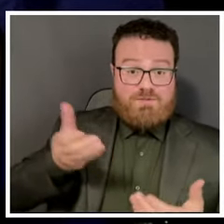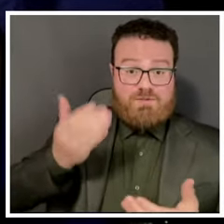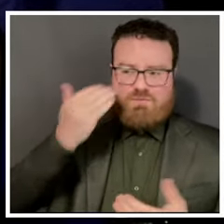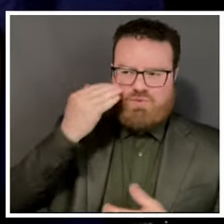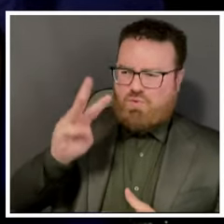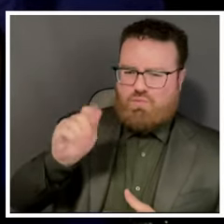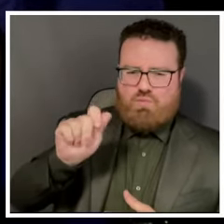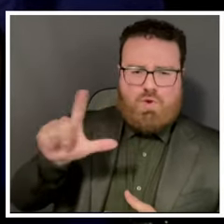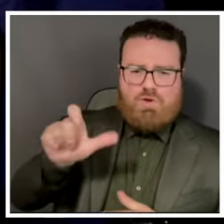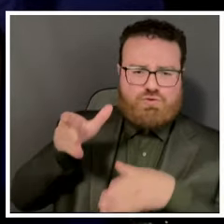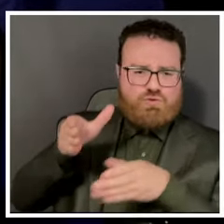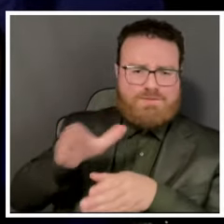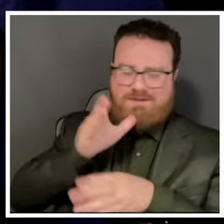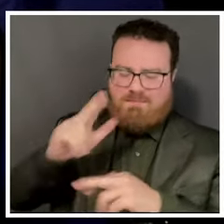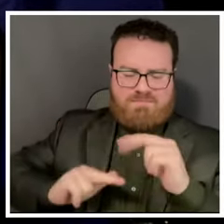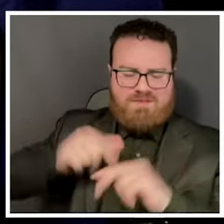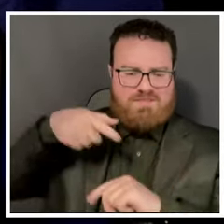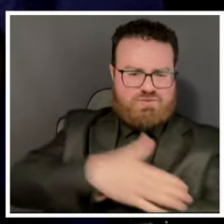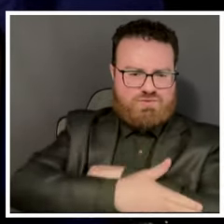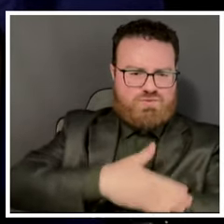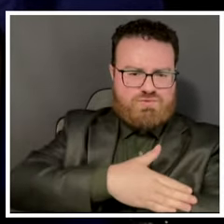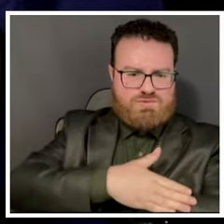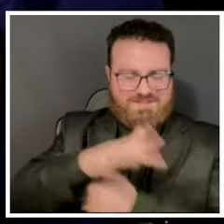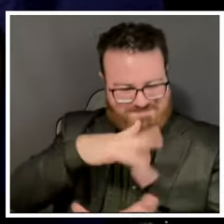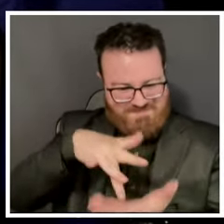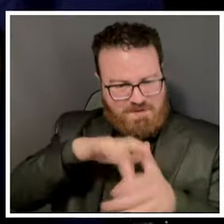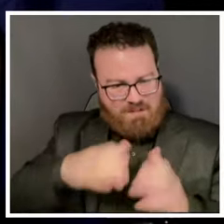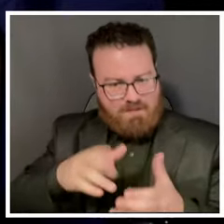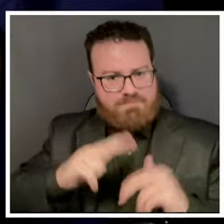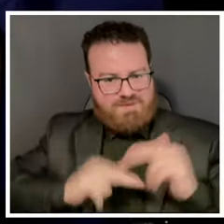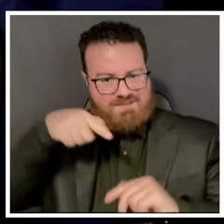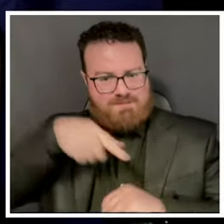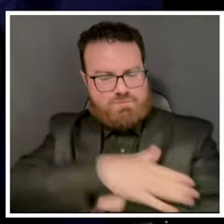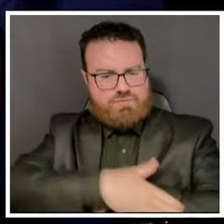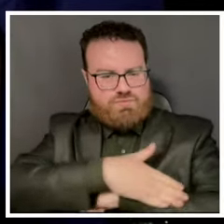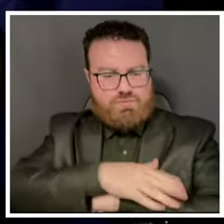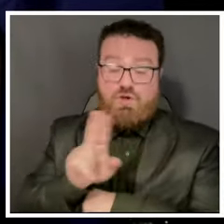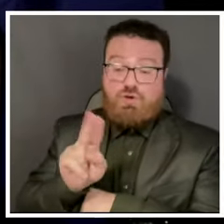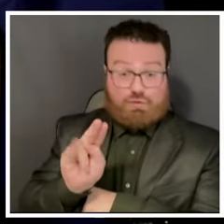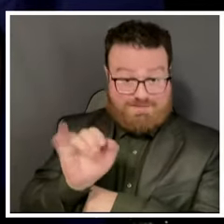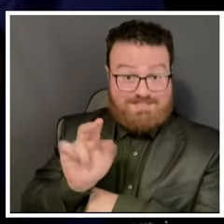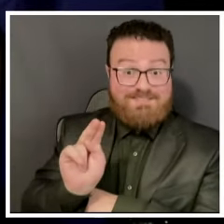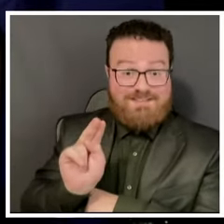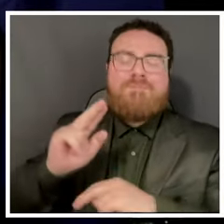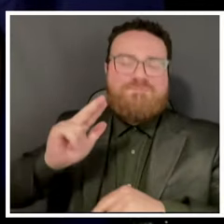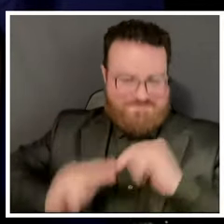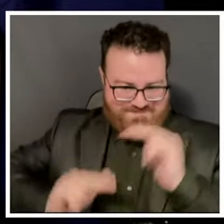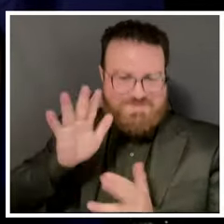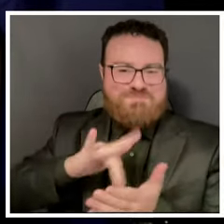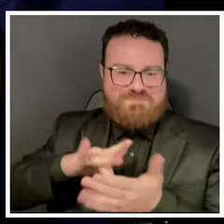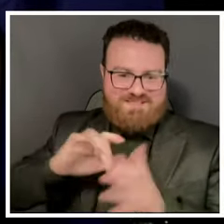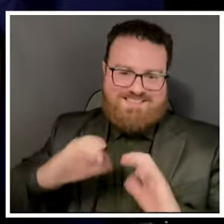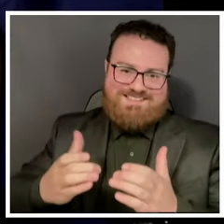country. The middle class built this country. And unions built the middle class.